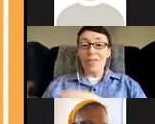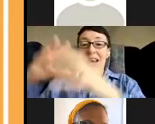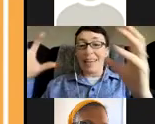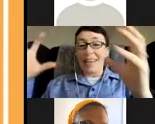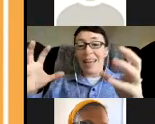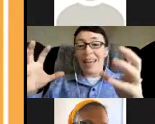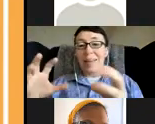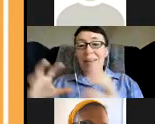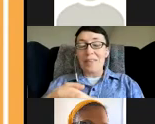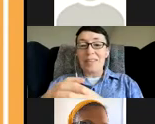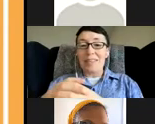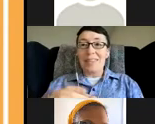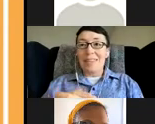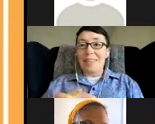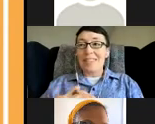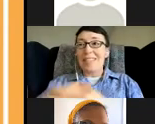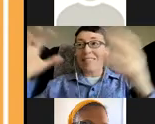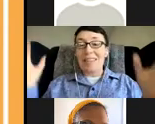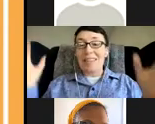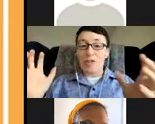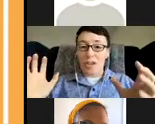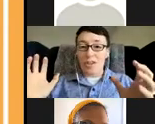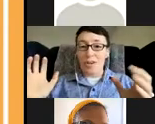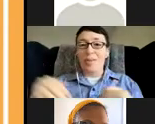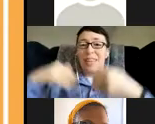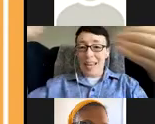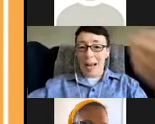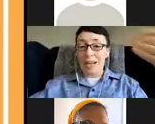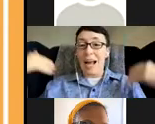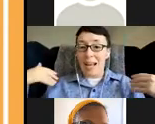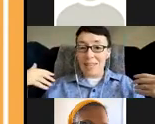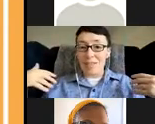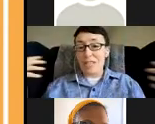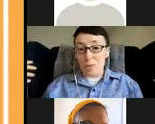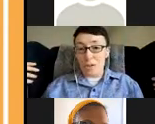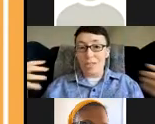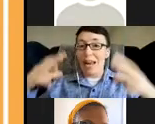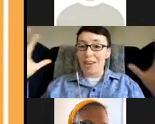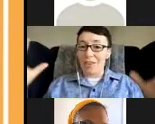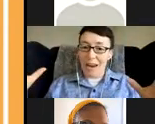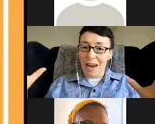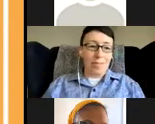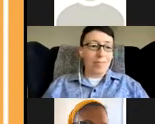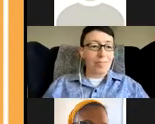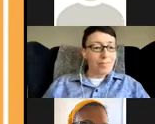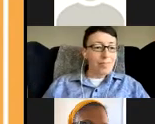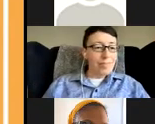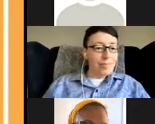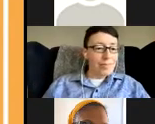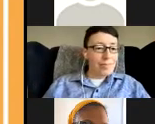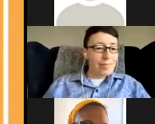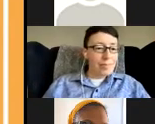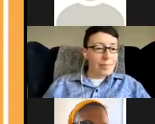other than, again, this is the infrastructure that CAPTA has resourced and created.